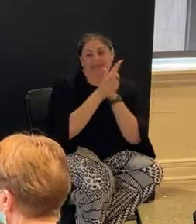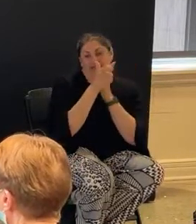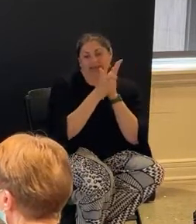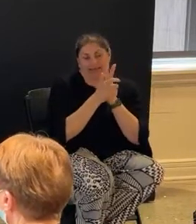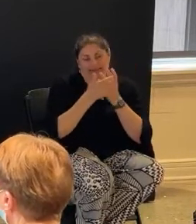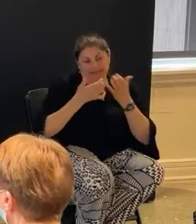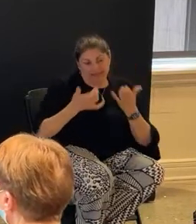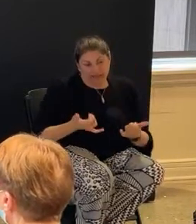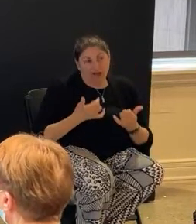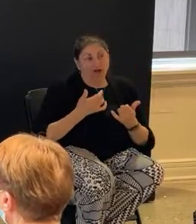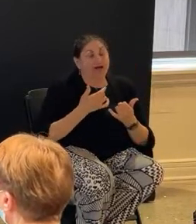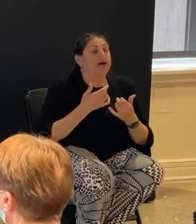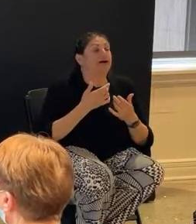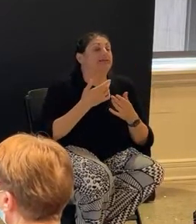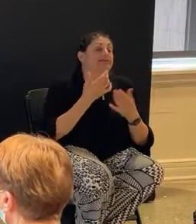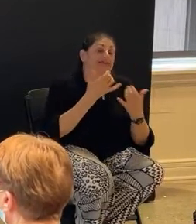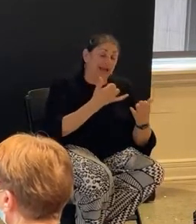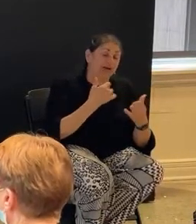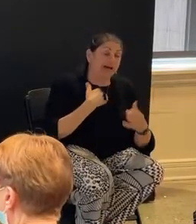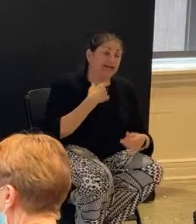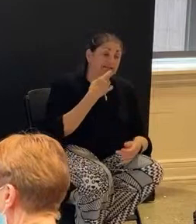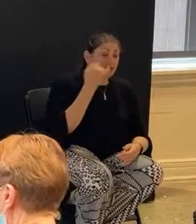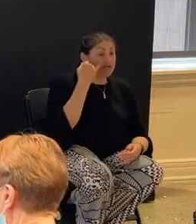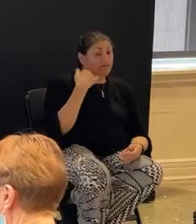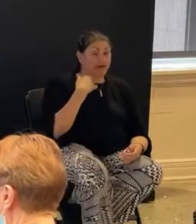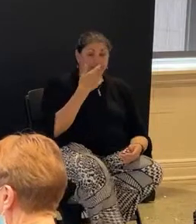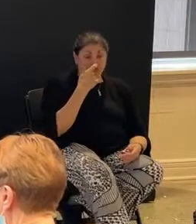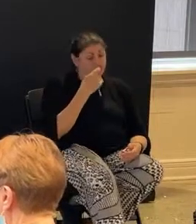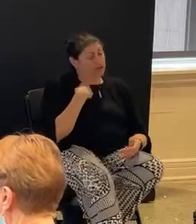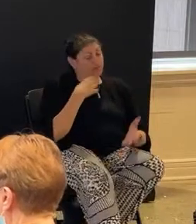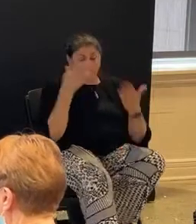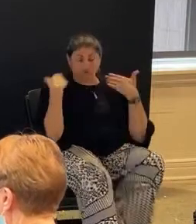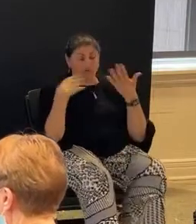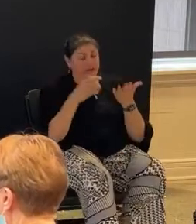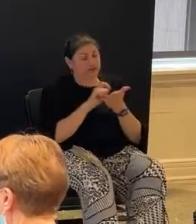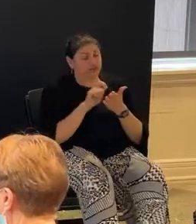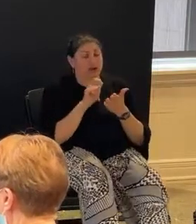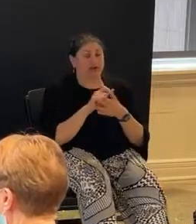is, like, if I'm interested in it, then I'll write about it.